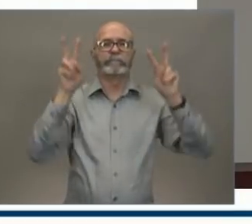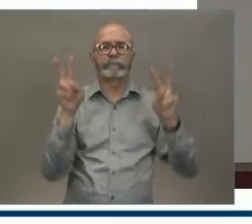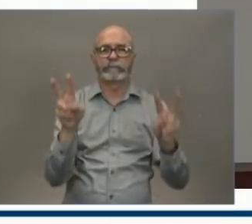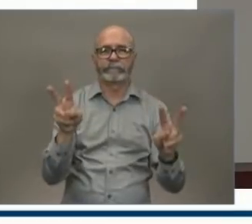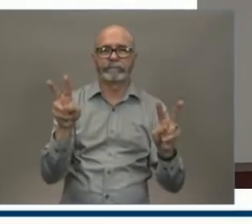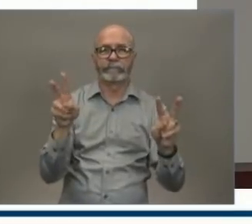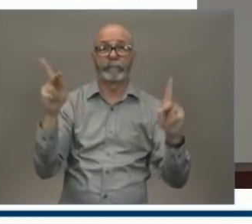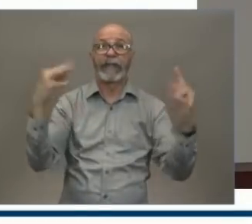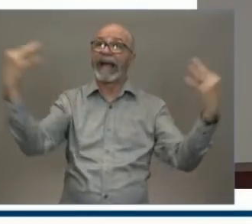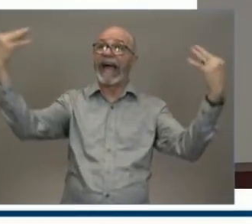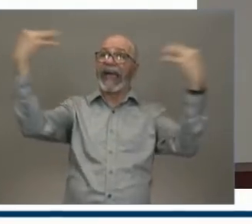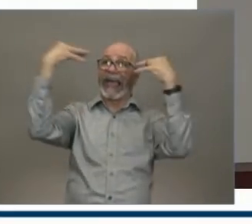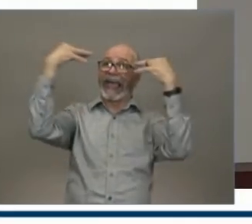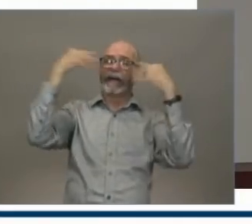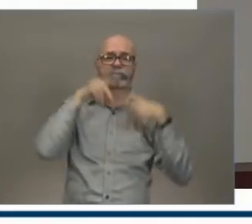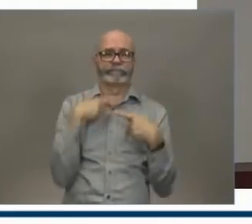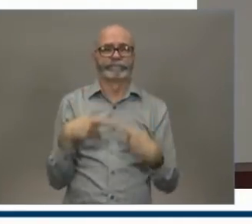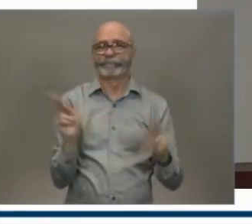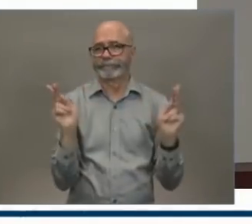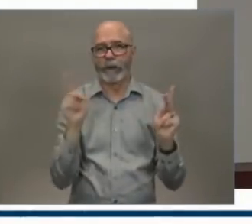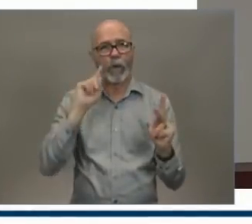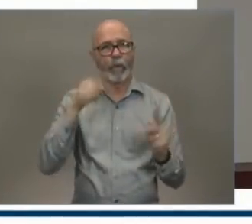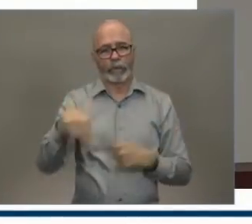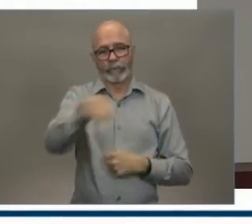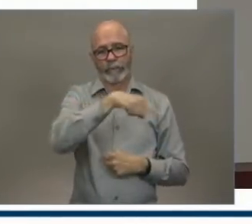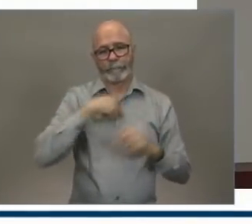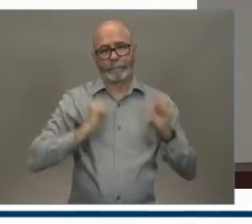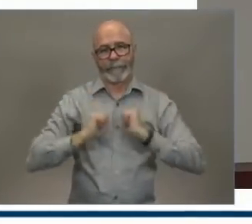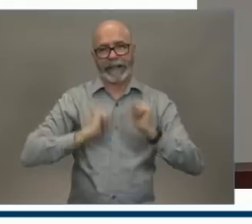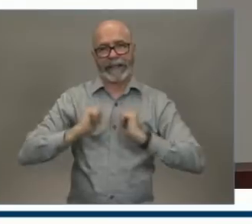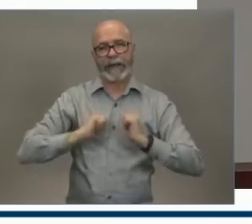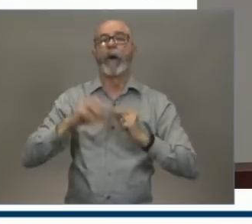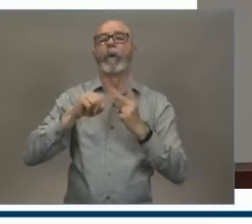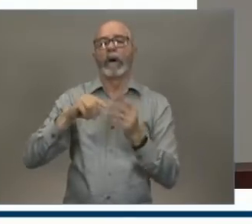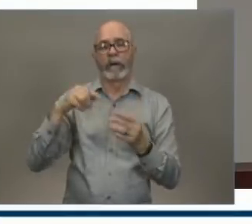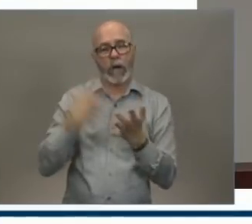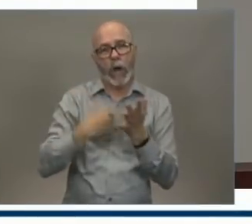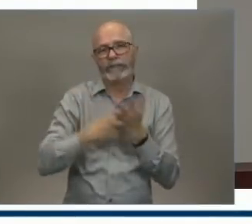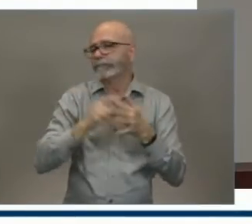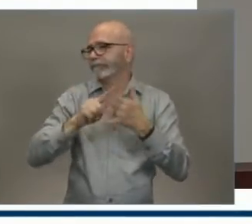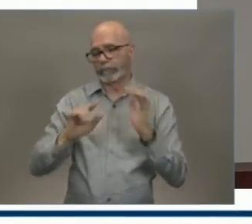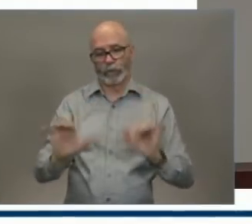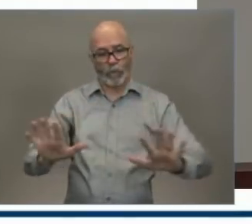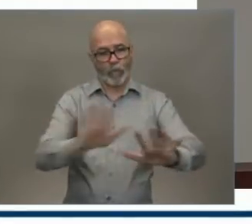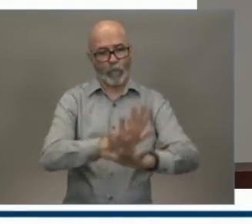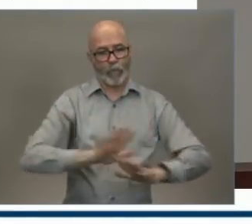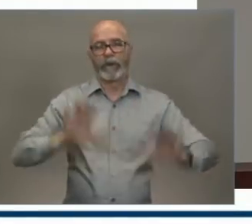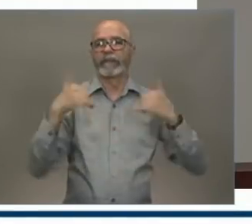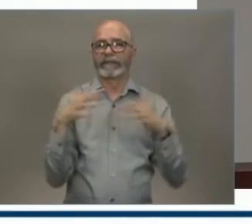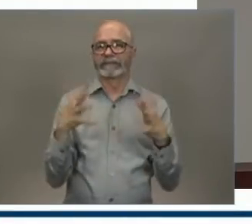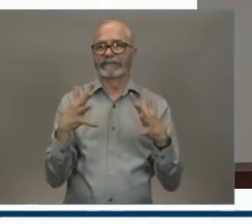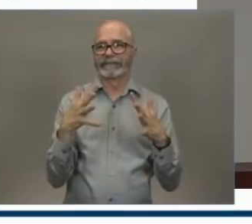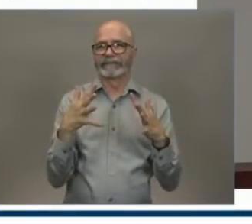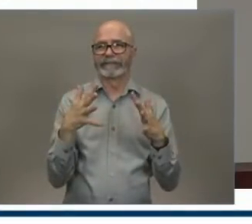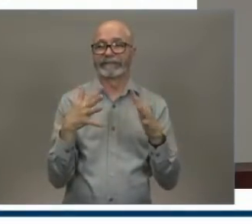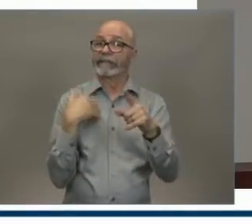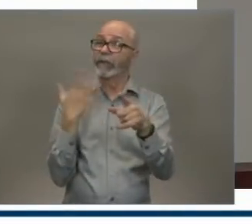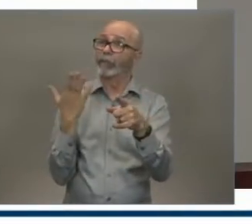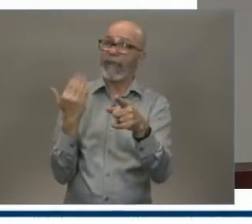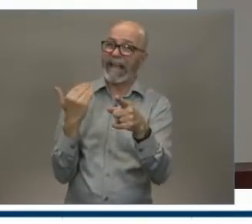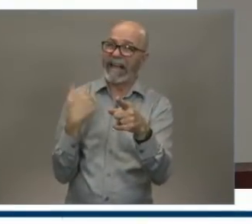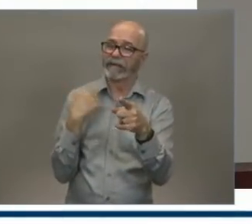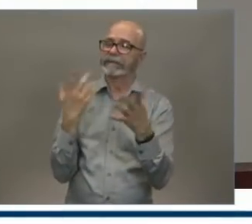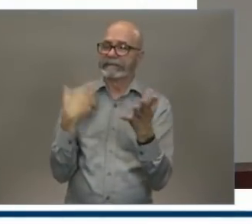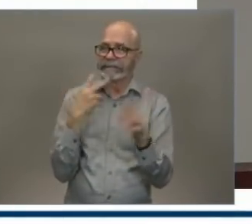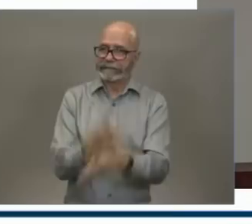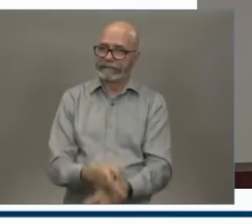crowds or spectators into those opportunities at this point. It's part of our cautious loosening of restrictions, but at the same